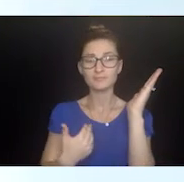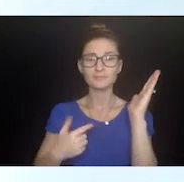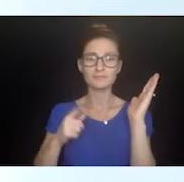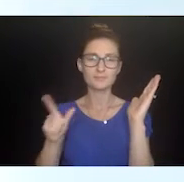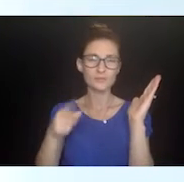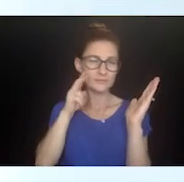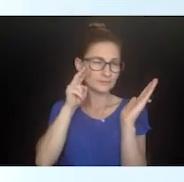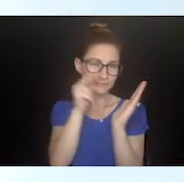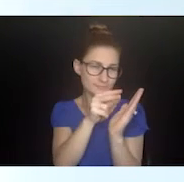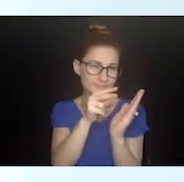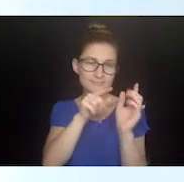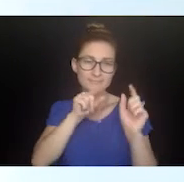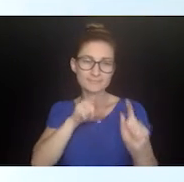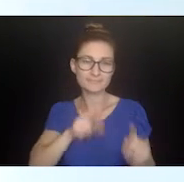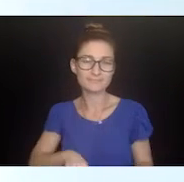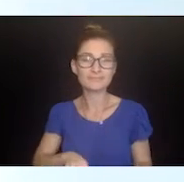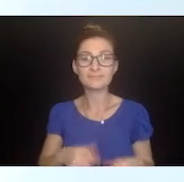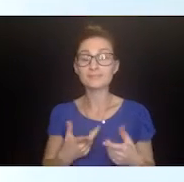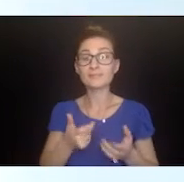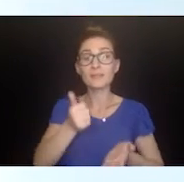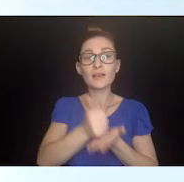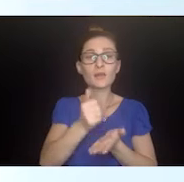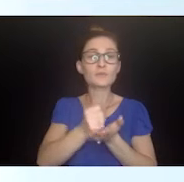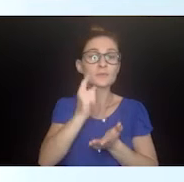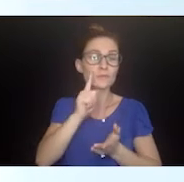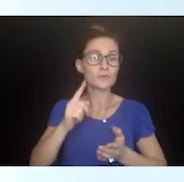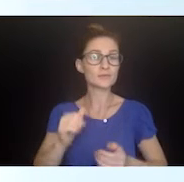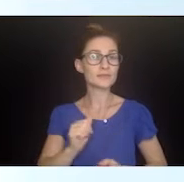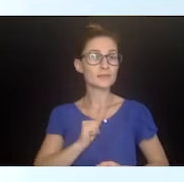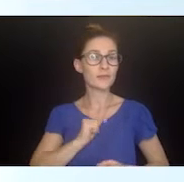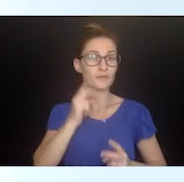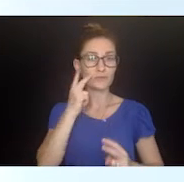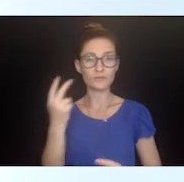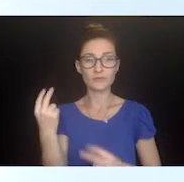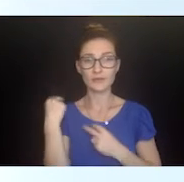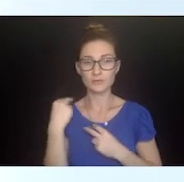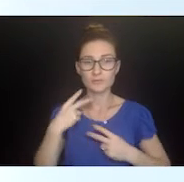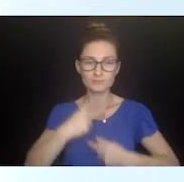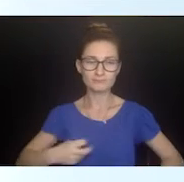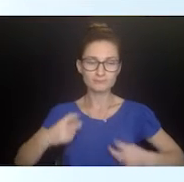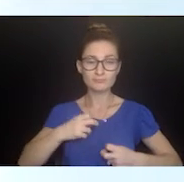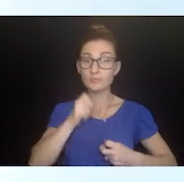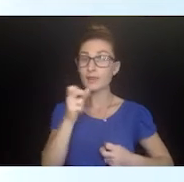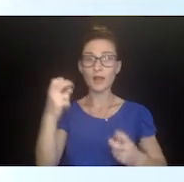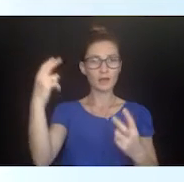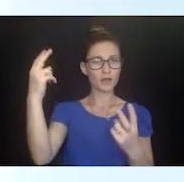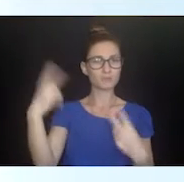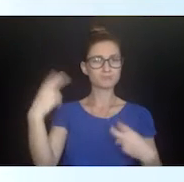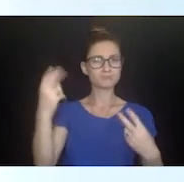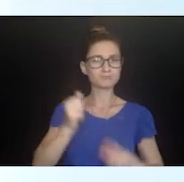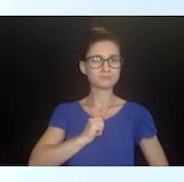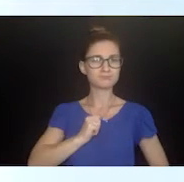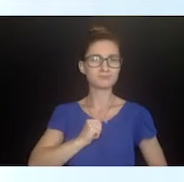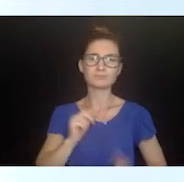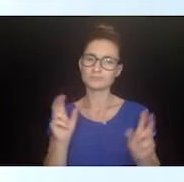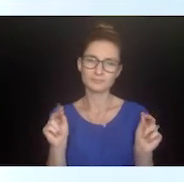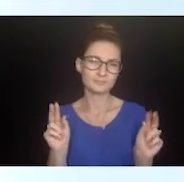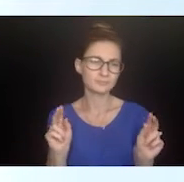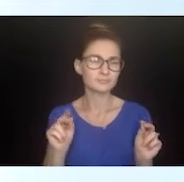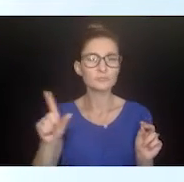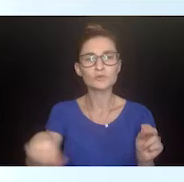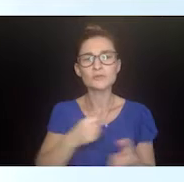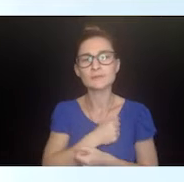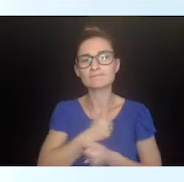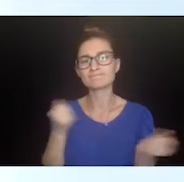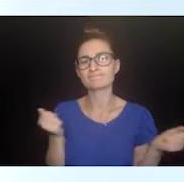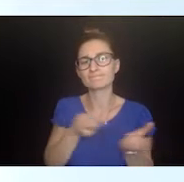They are just times, it's just to prompt you for self-reflection. It's not to judge yourself, it's just to be honest with yourself, to say,